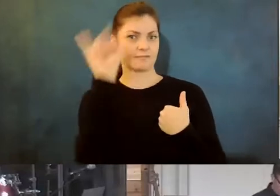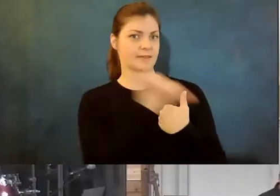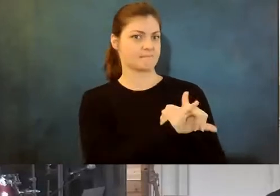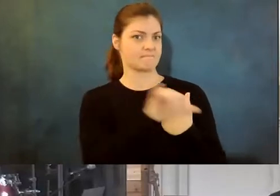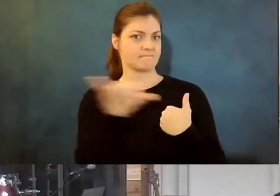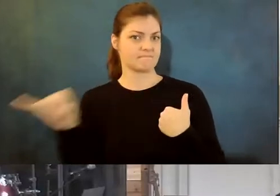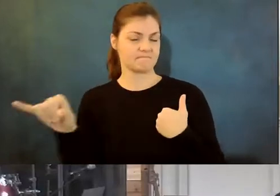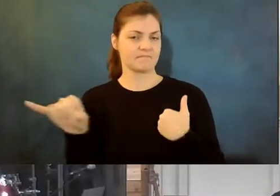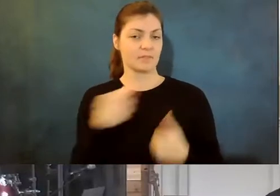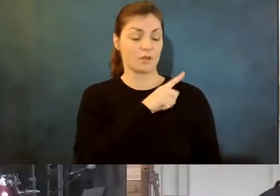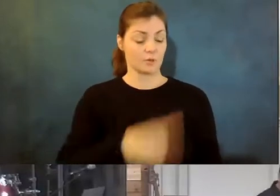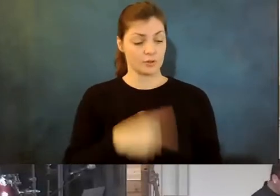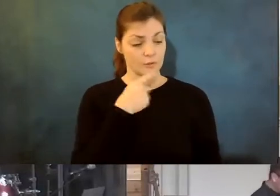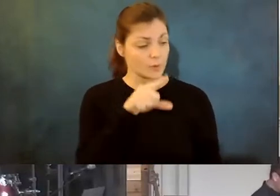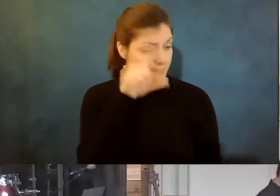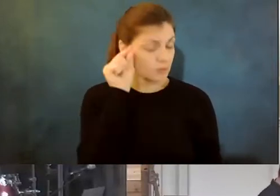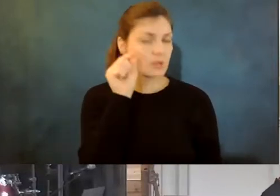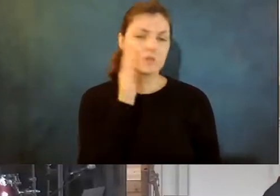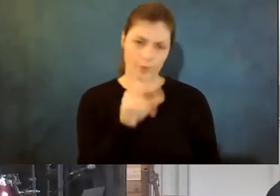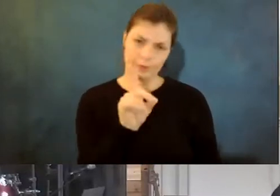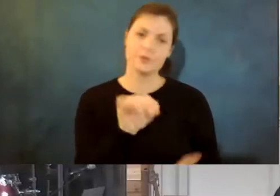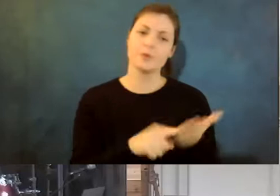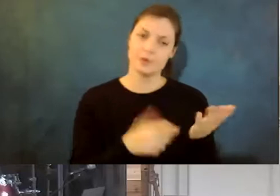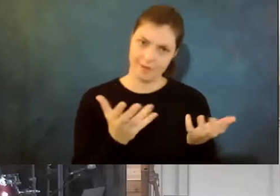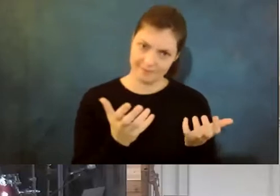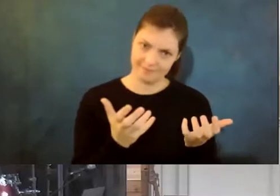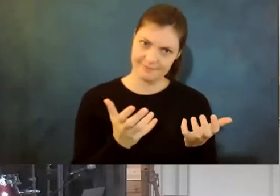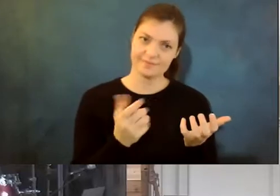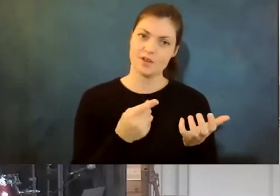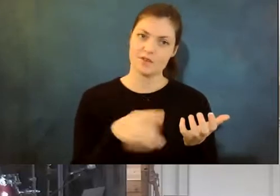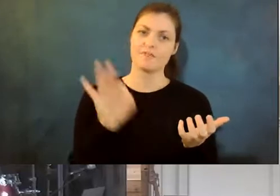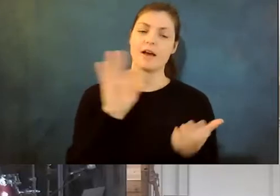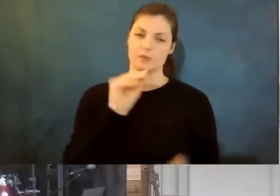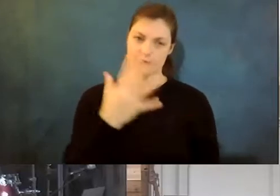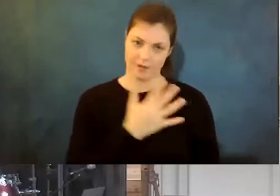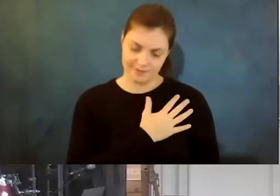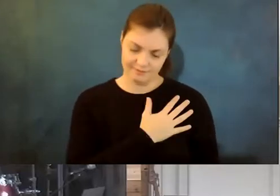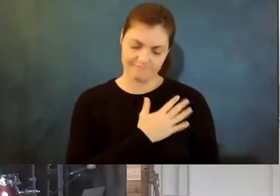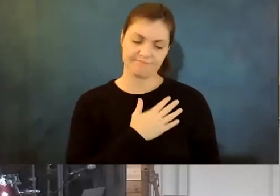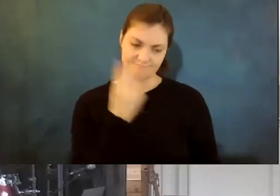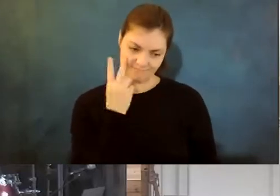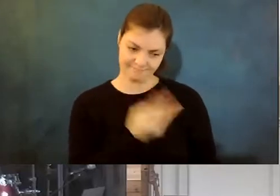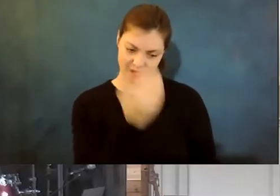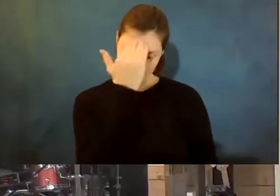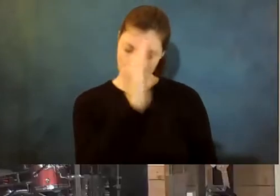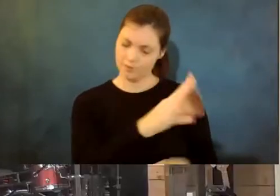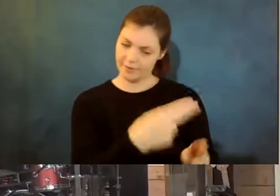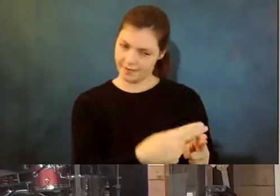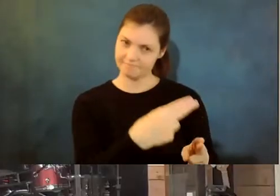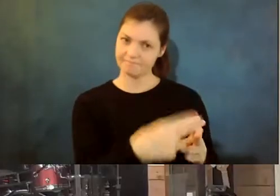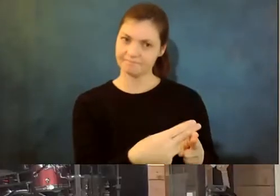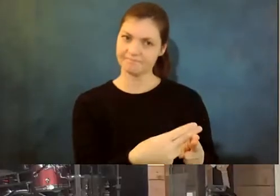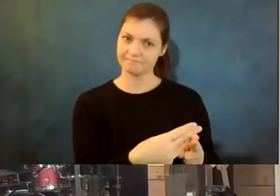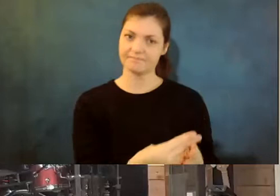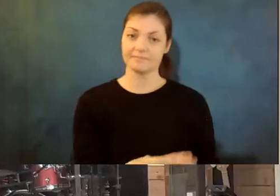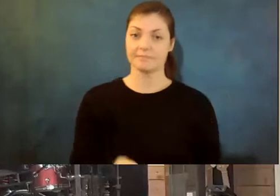the Lord said to Moses, I will also do this thing that you have spoken, for you have found grace in my sight, and I know you by name.